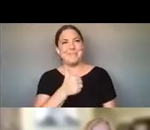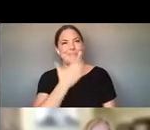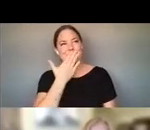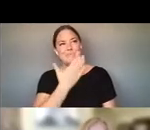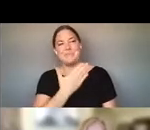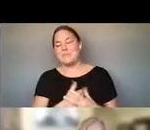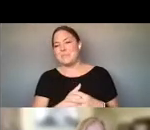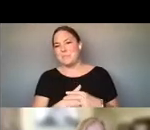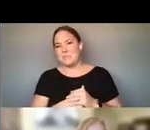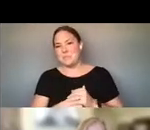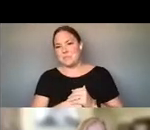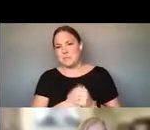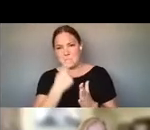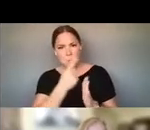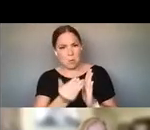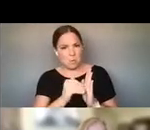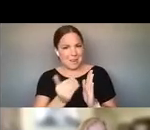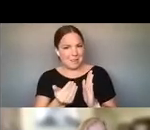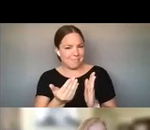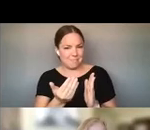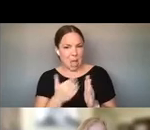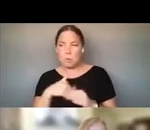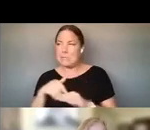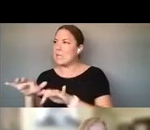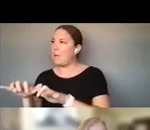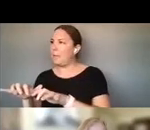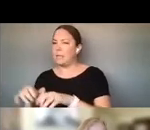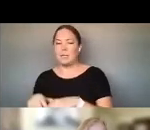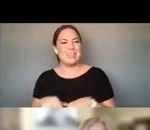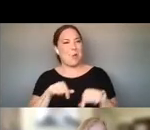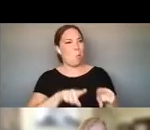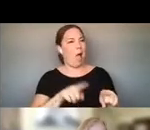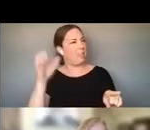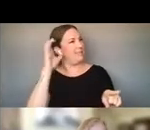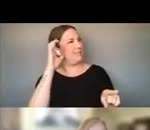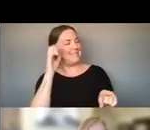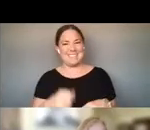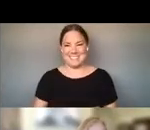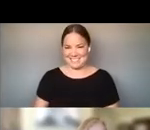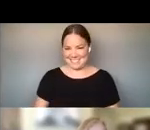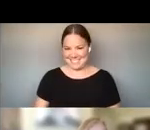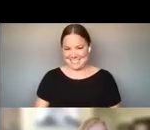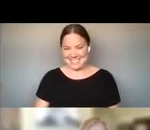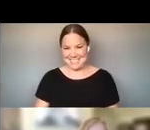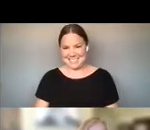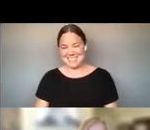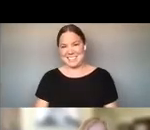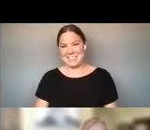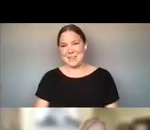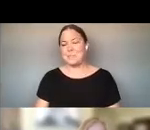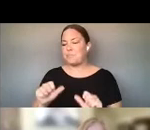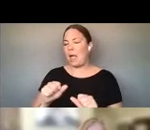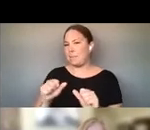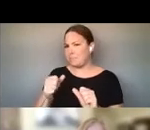I'm sorry. And could you repeat that just one more time I was typing in the people are answering another question. Yes, people are people are